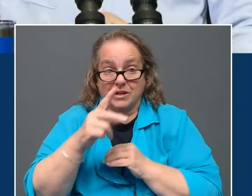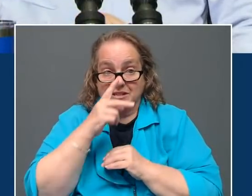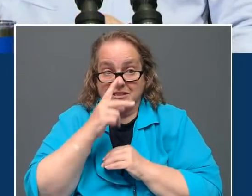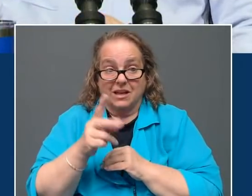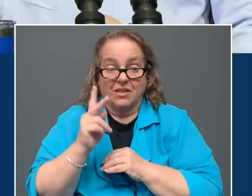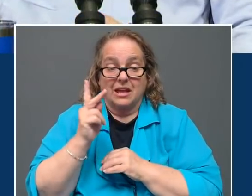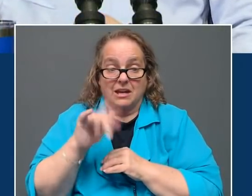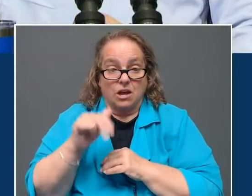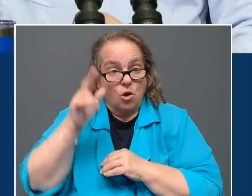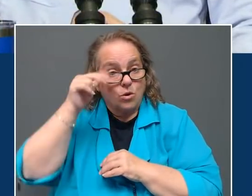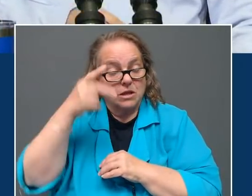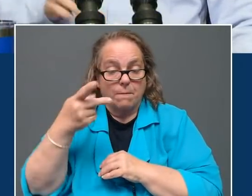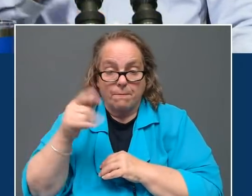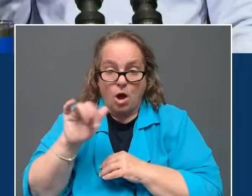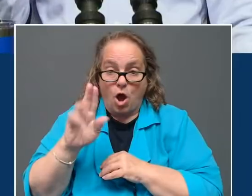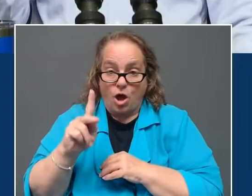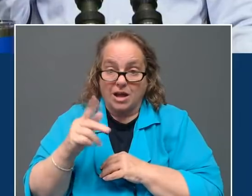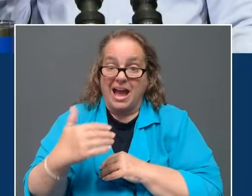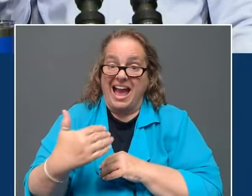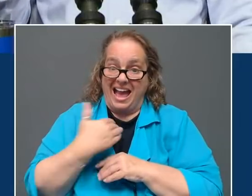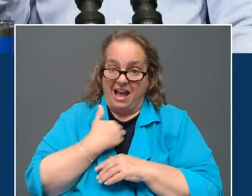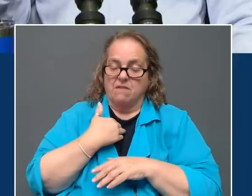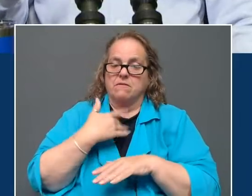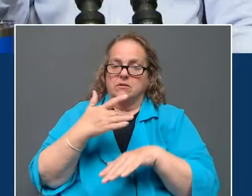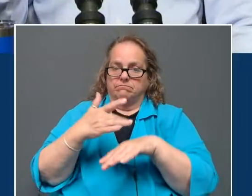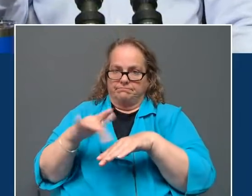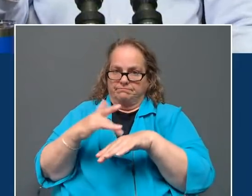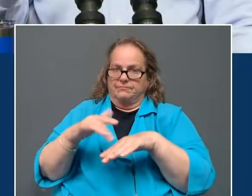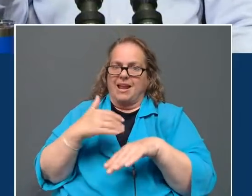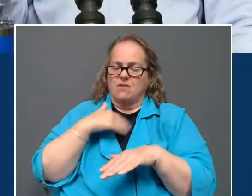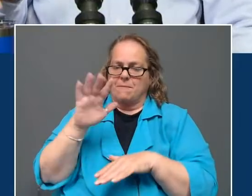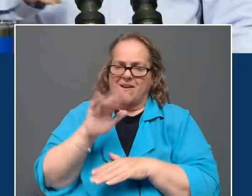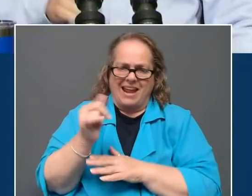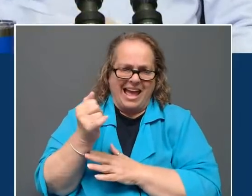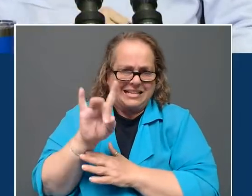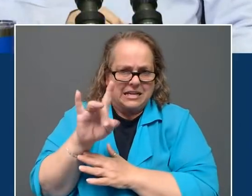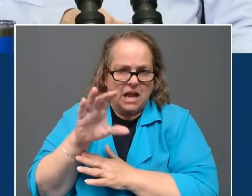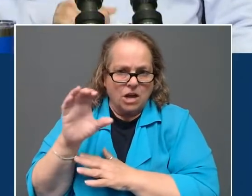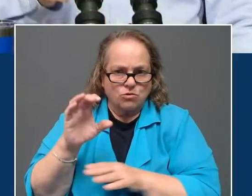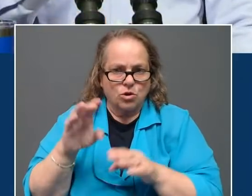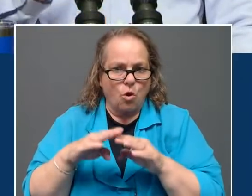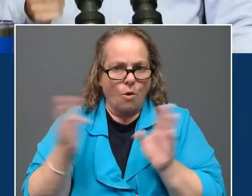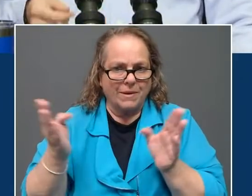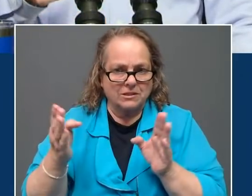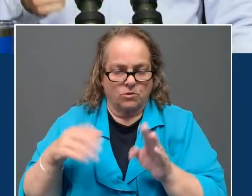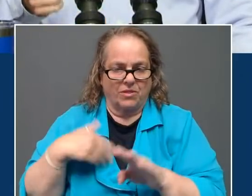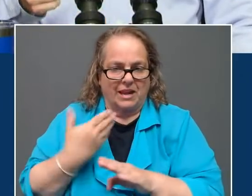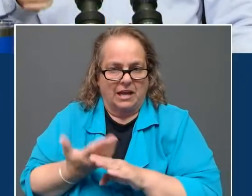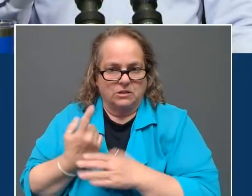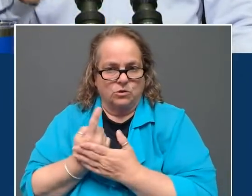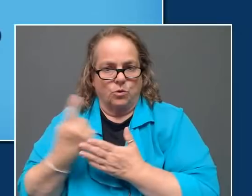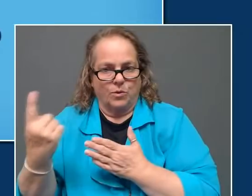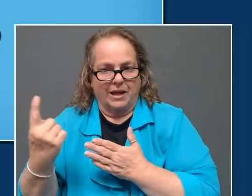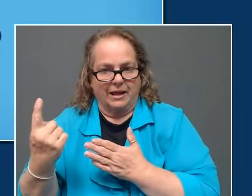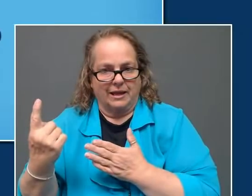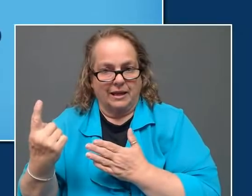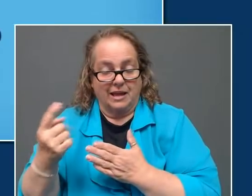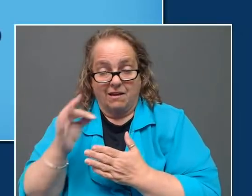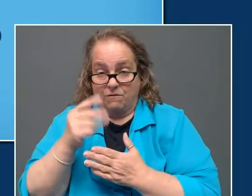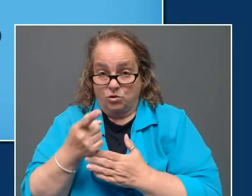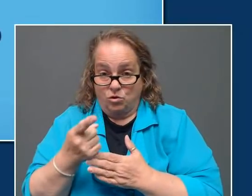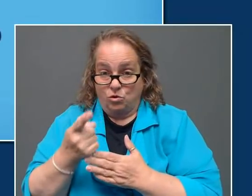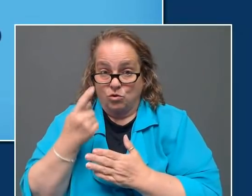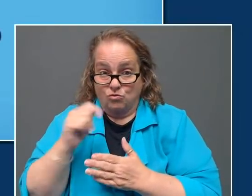Horse Park. The Kentucky Horse Park has about 1,800 openings over the next week, meaning if you get online right